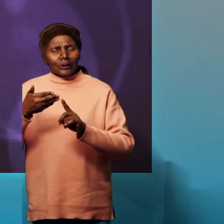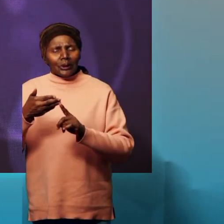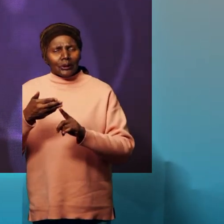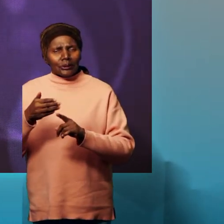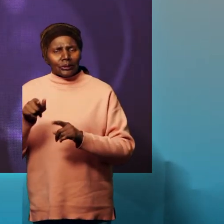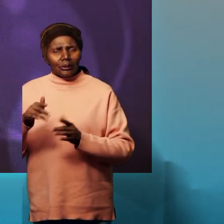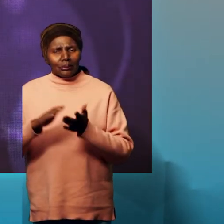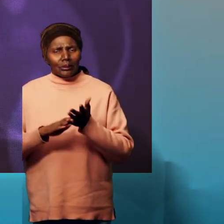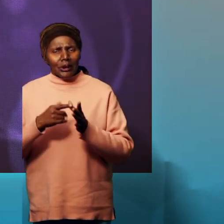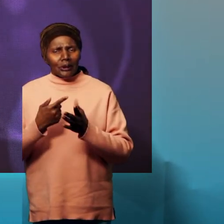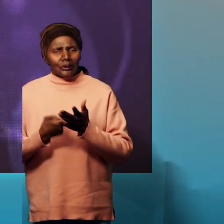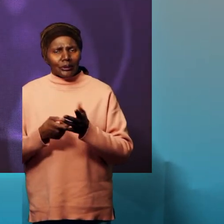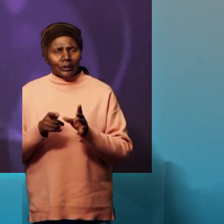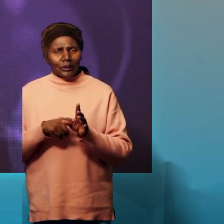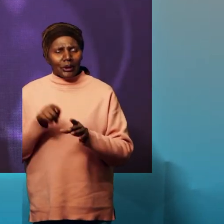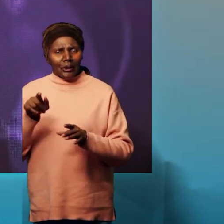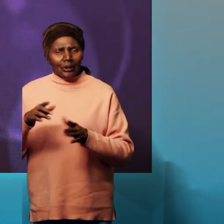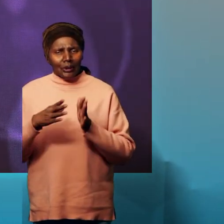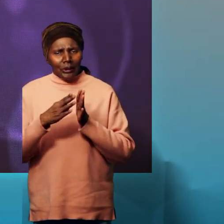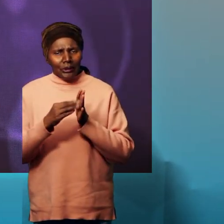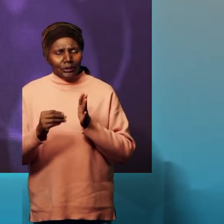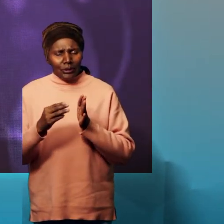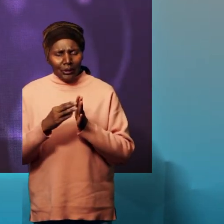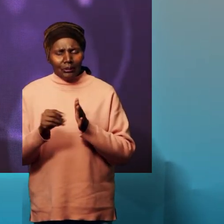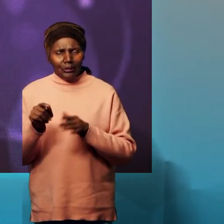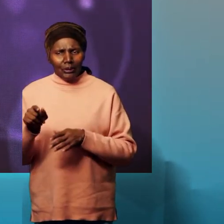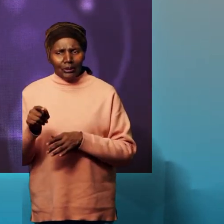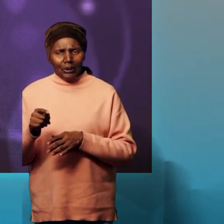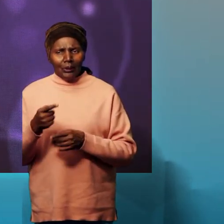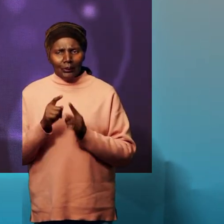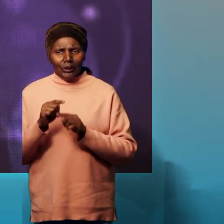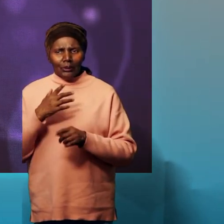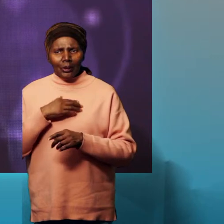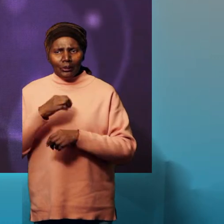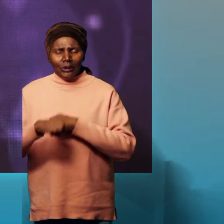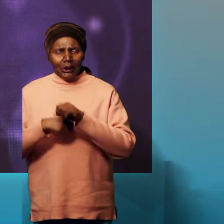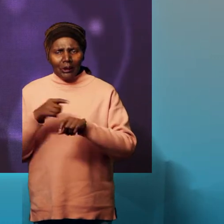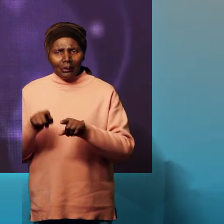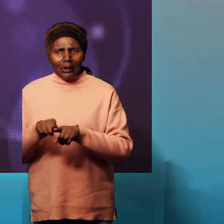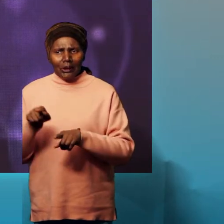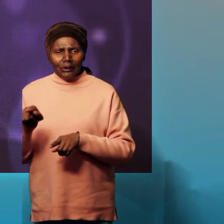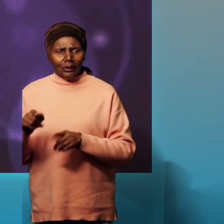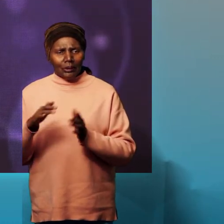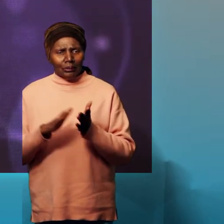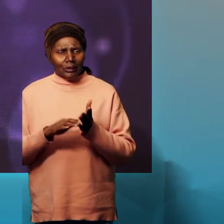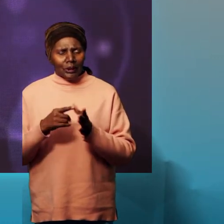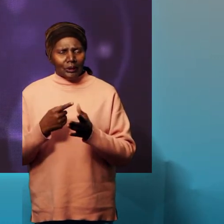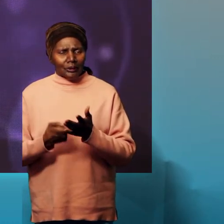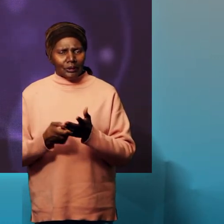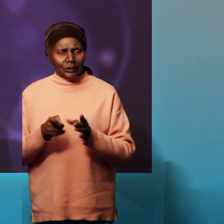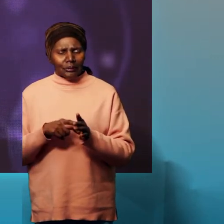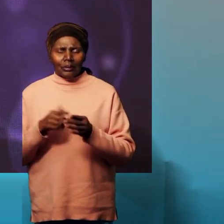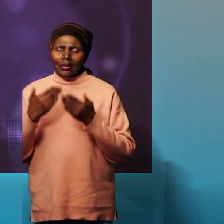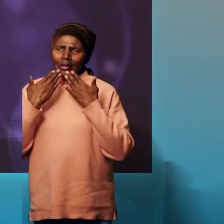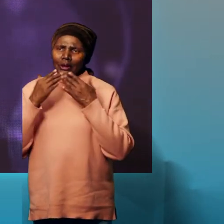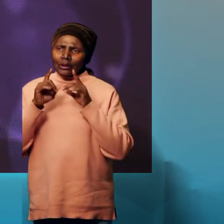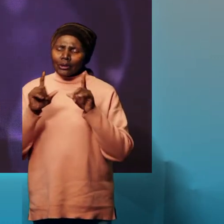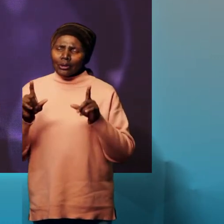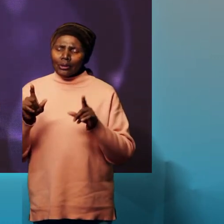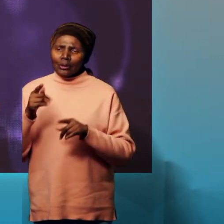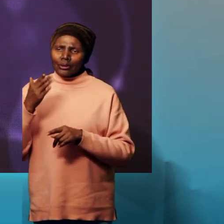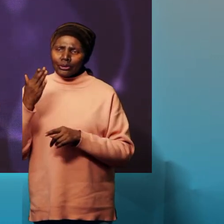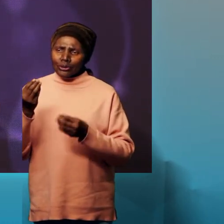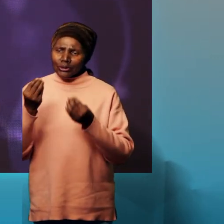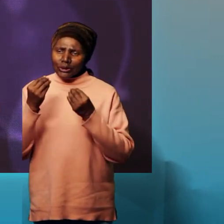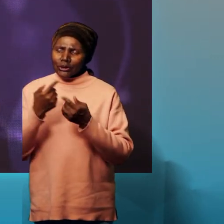Mary. Lord, we want to be like Mary. We want to be like Mary, Lord Jesus. Thank you, Lord, that you teach us to be like Mary,